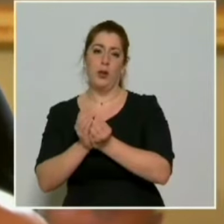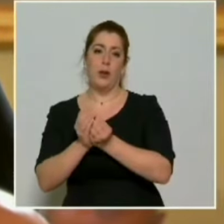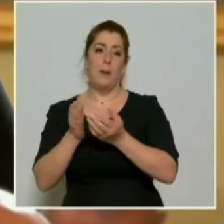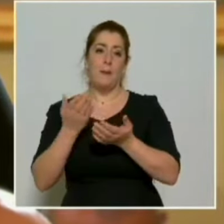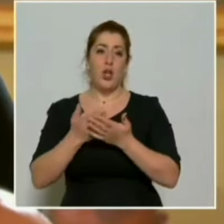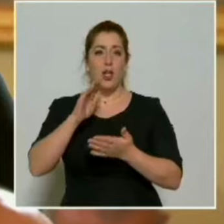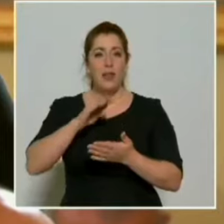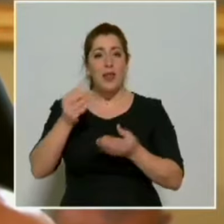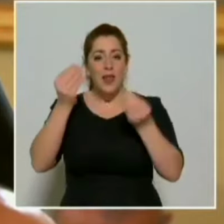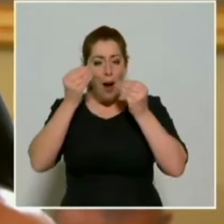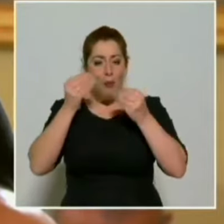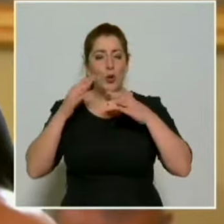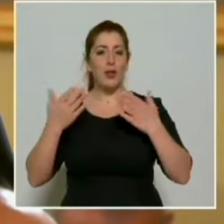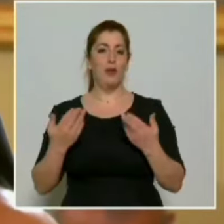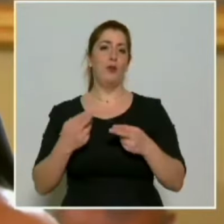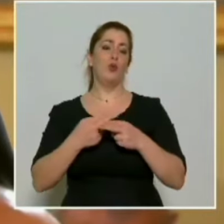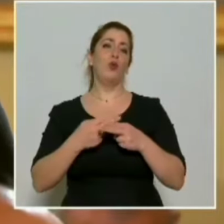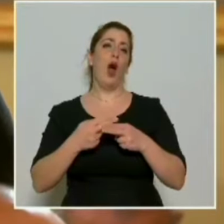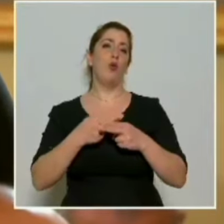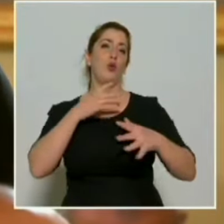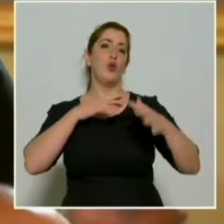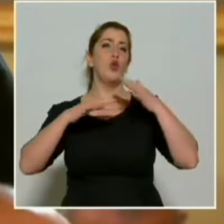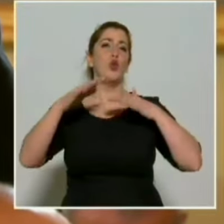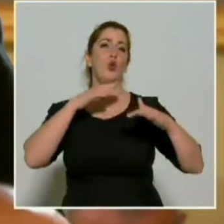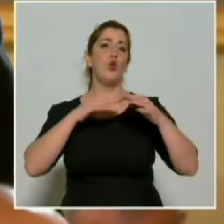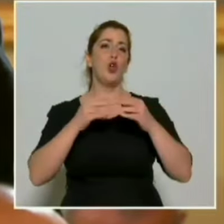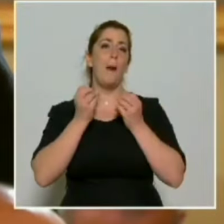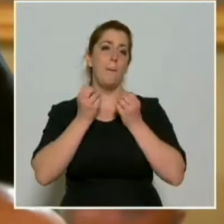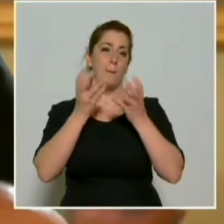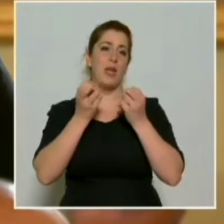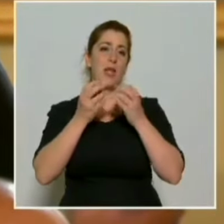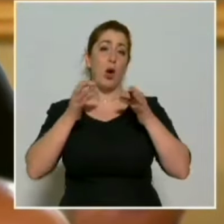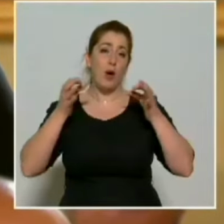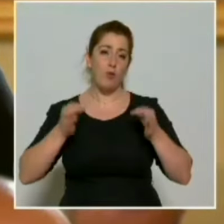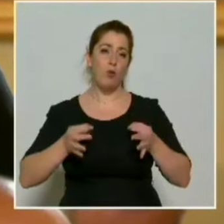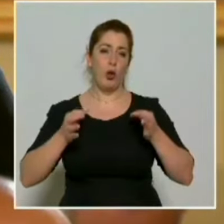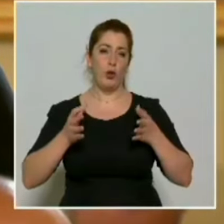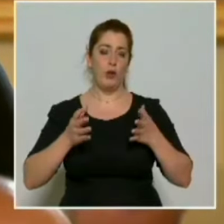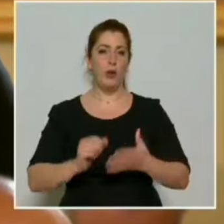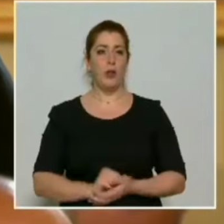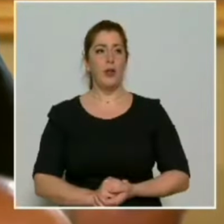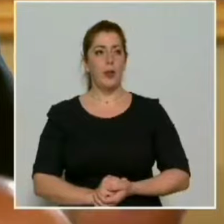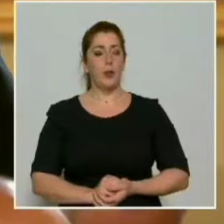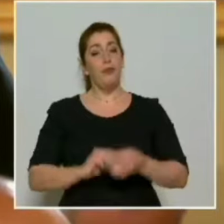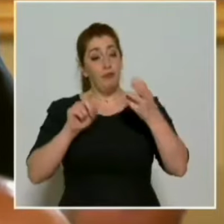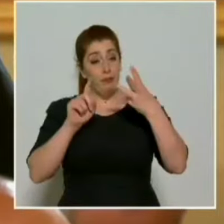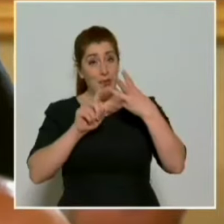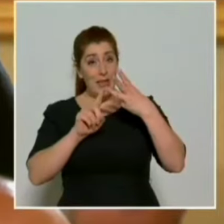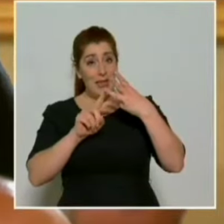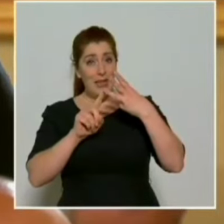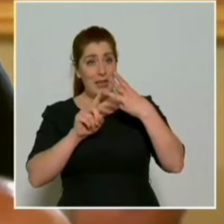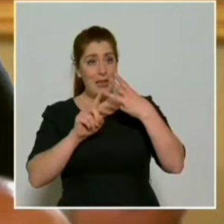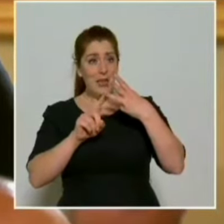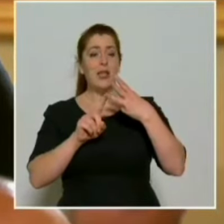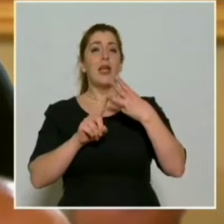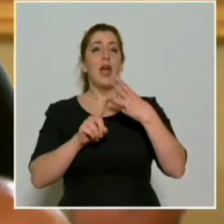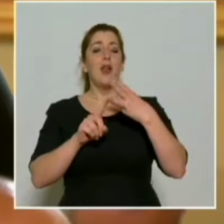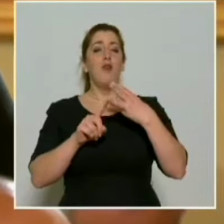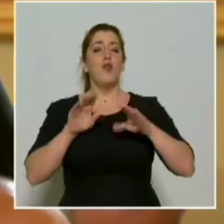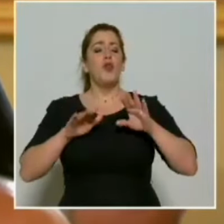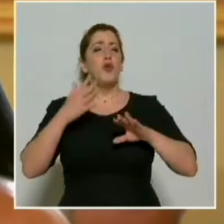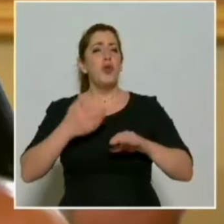prudenti. It-tielet jien nipreponi li hemm għandu wkoll xi ġranet nazzjonali